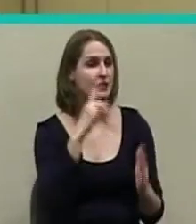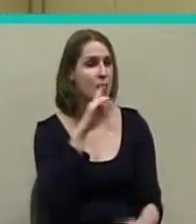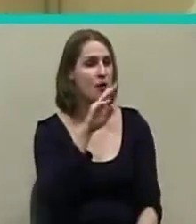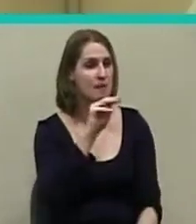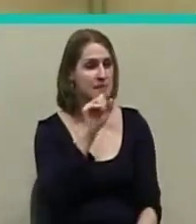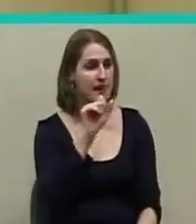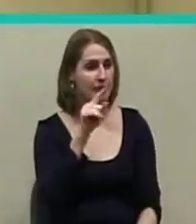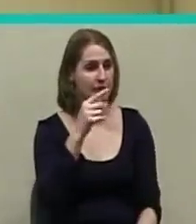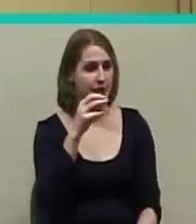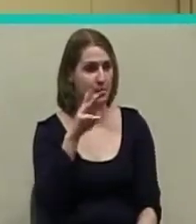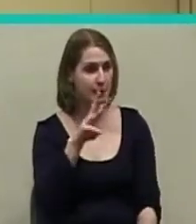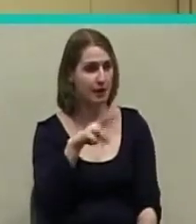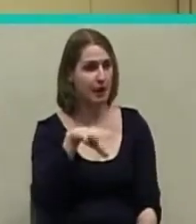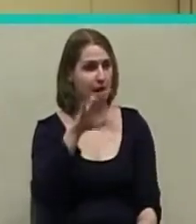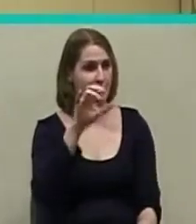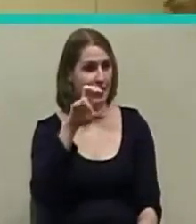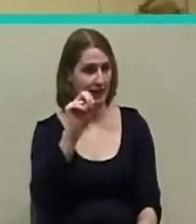Kane.